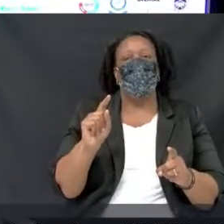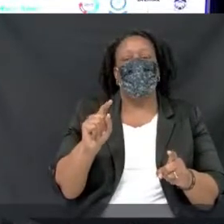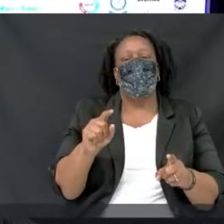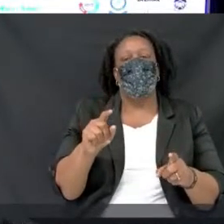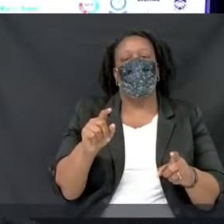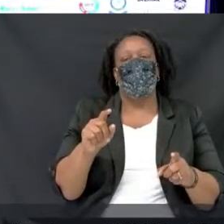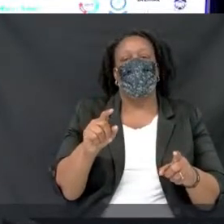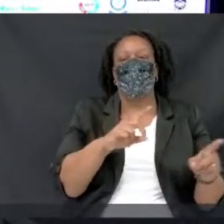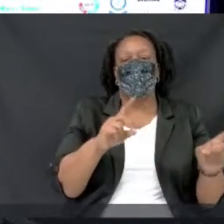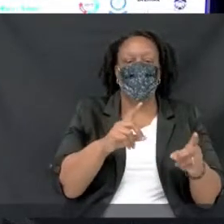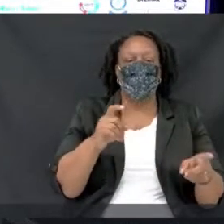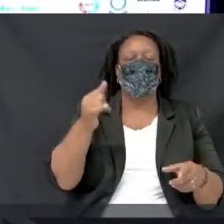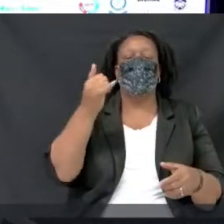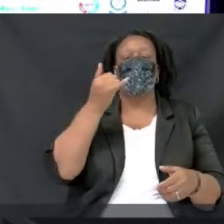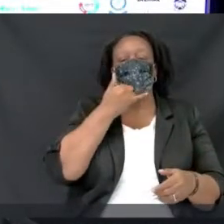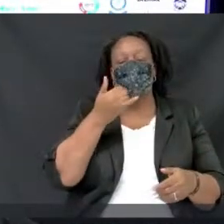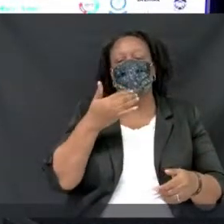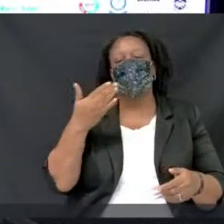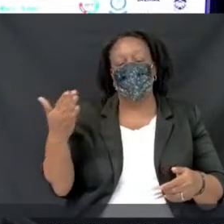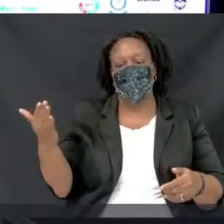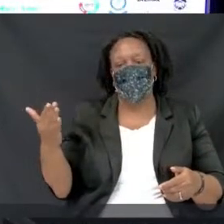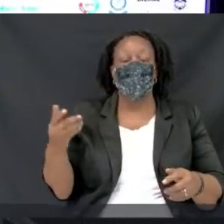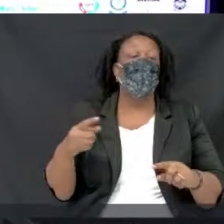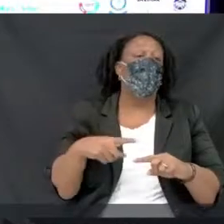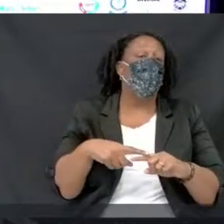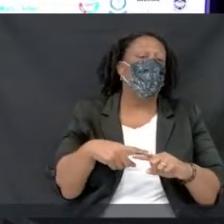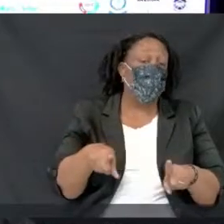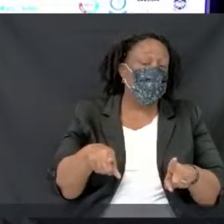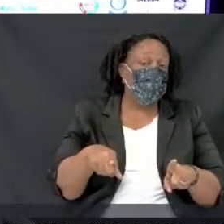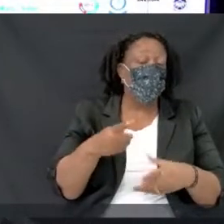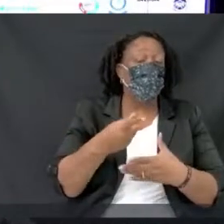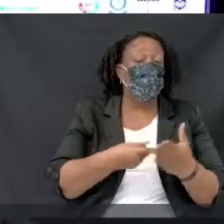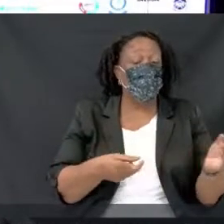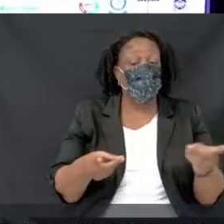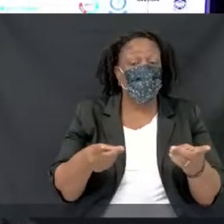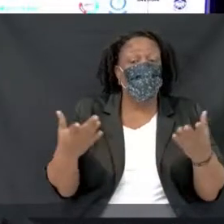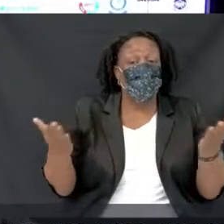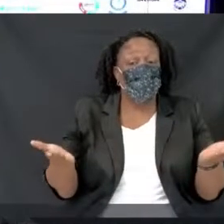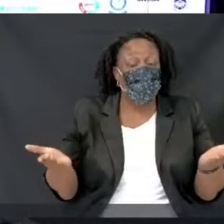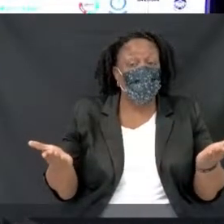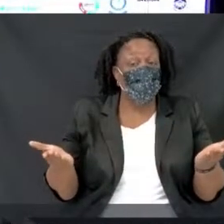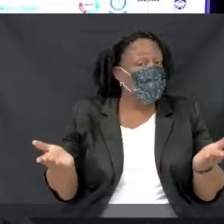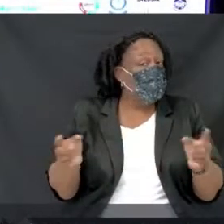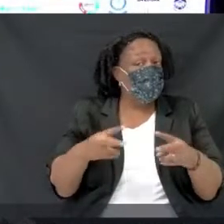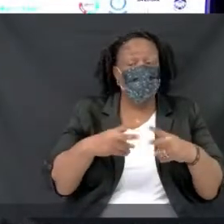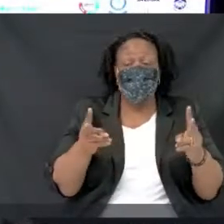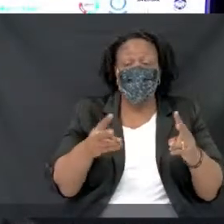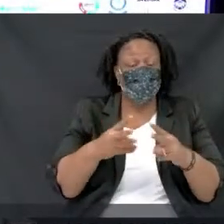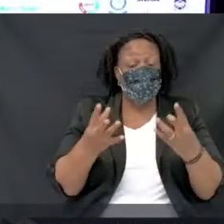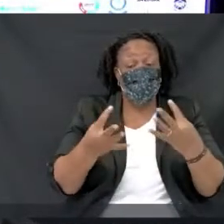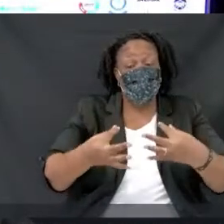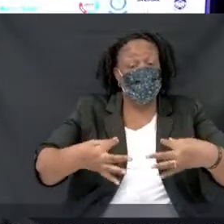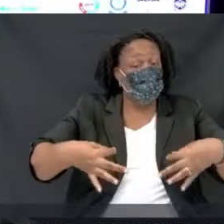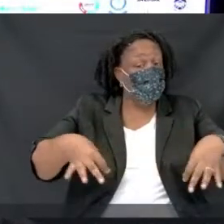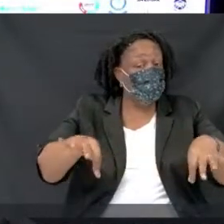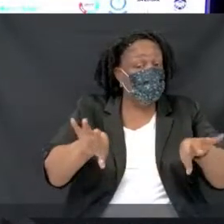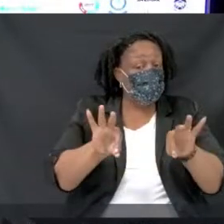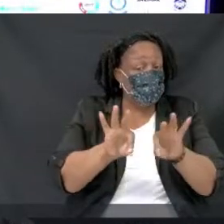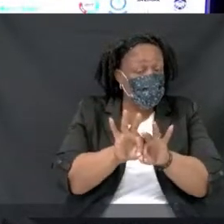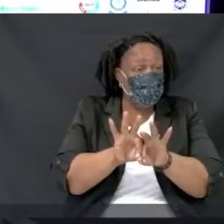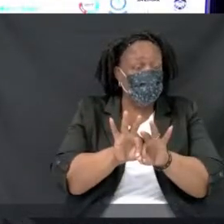important. What we are doing here is much more important in helping to protect the Federation than the sticks